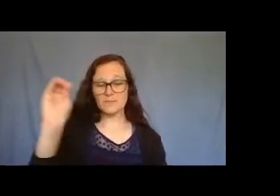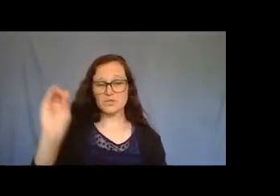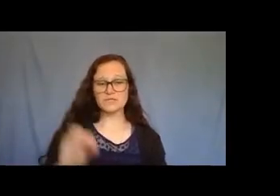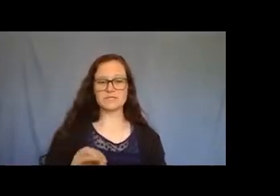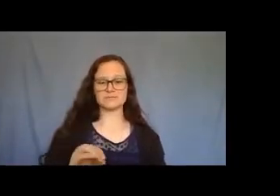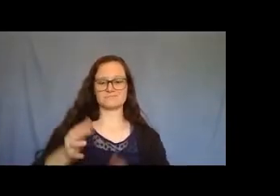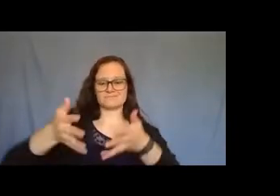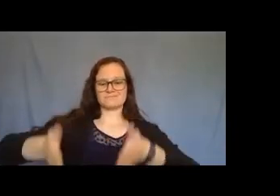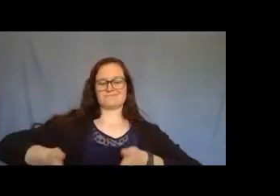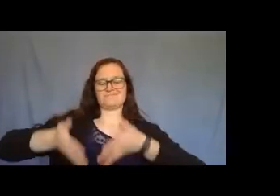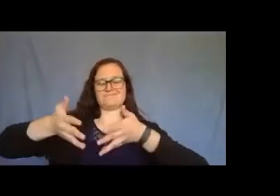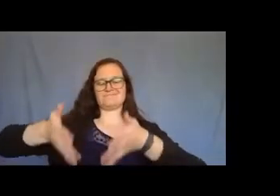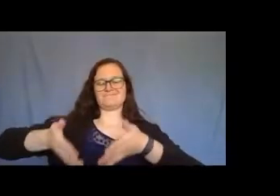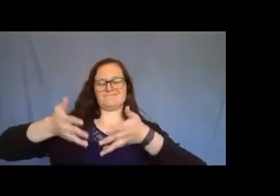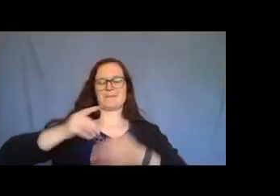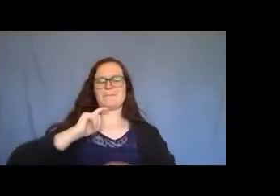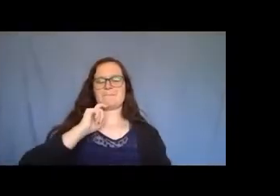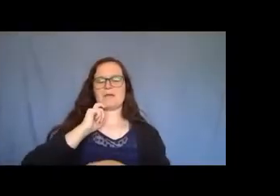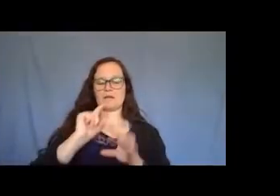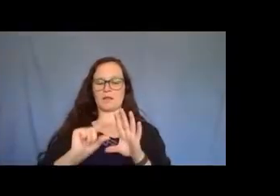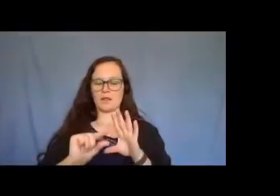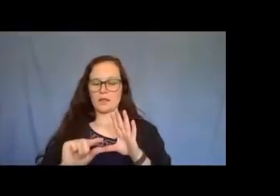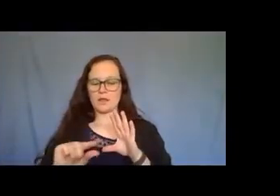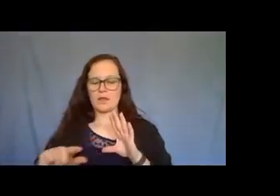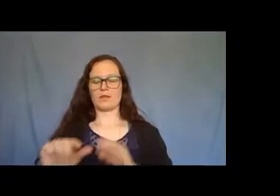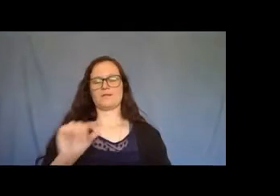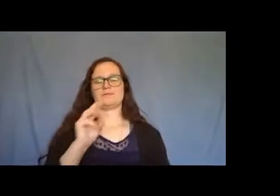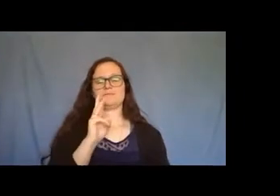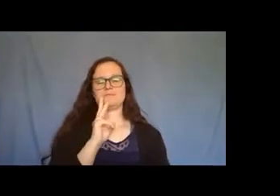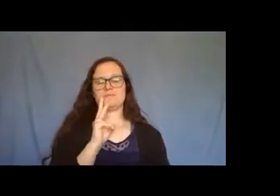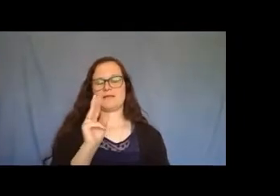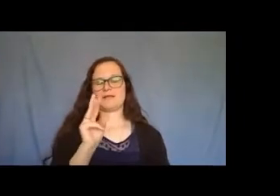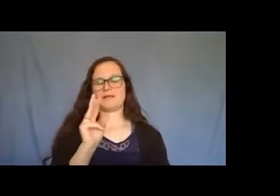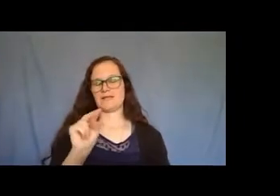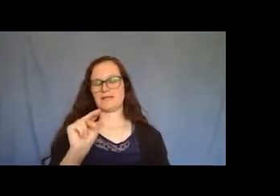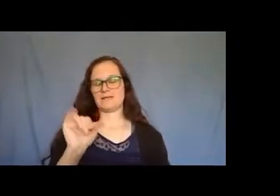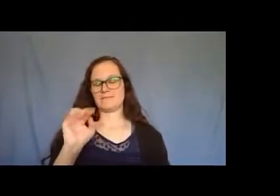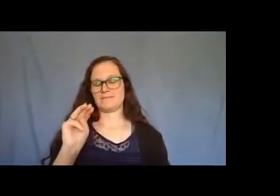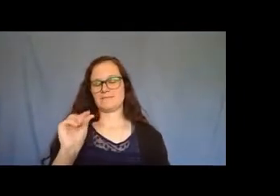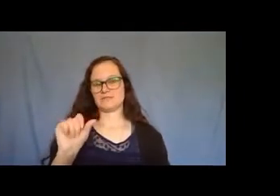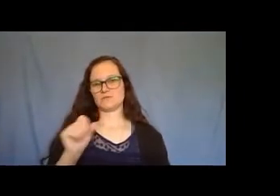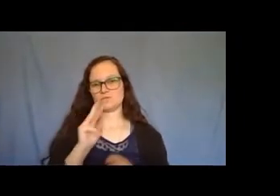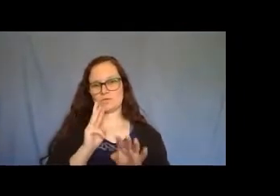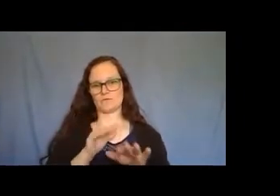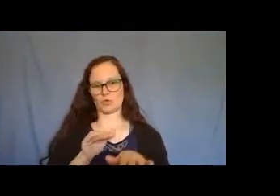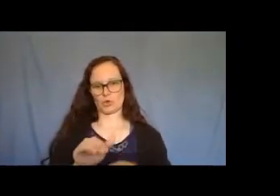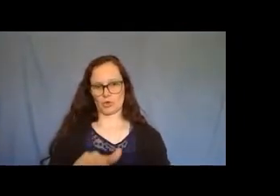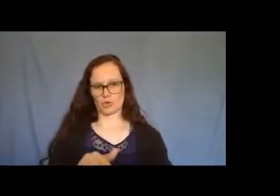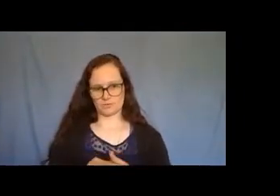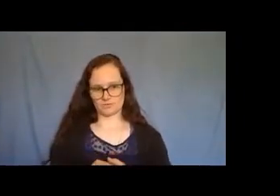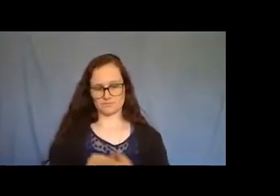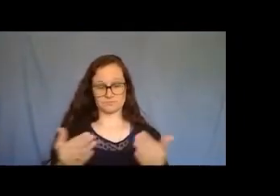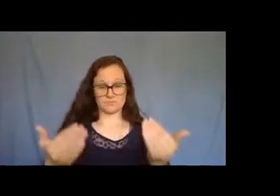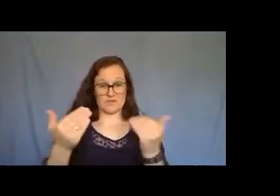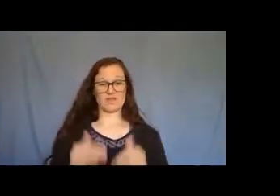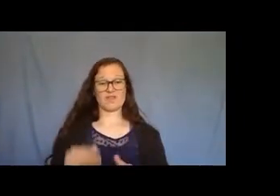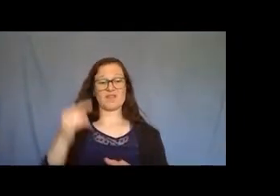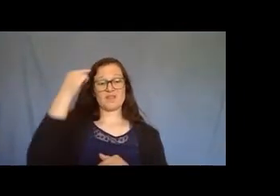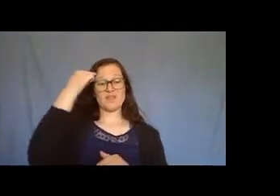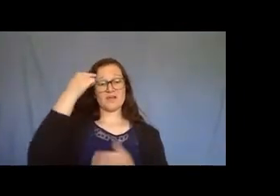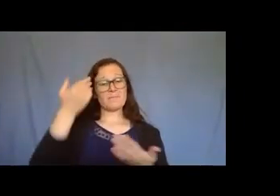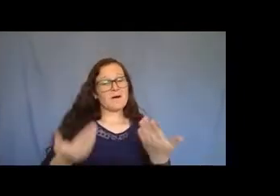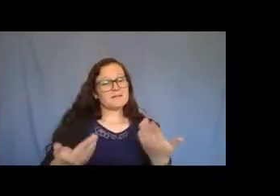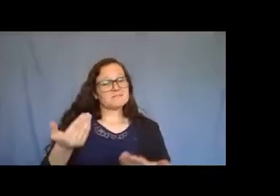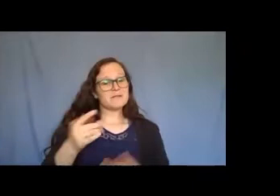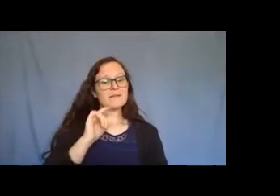River. And they also noted at the time for metals from the release may have contributed to exceedances during the